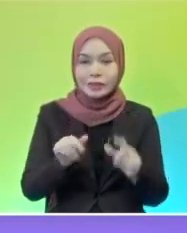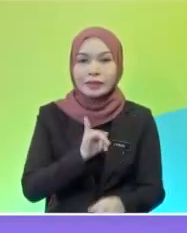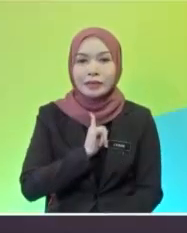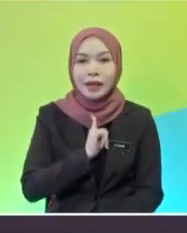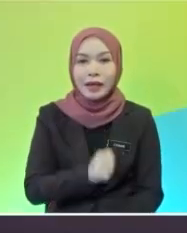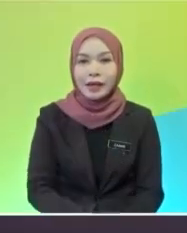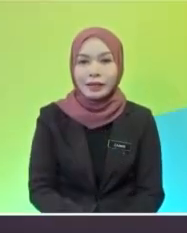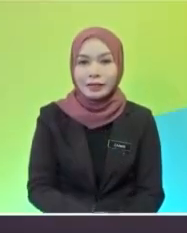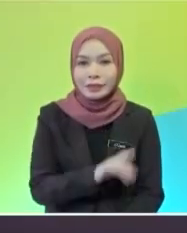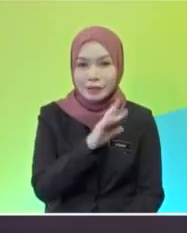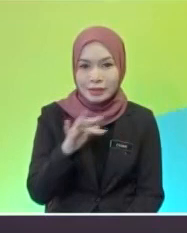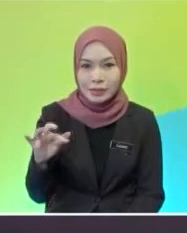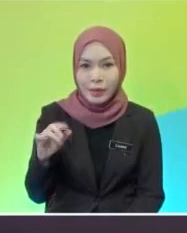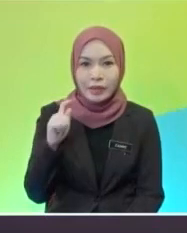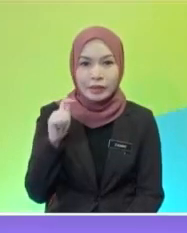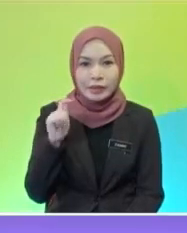you. Okay.